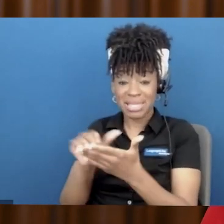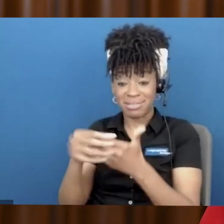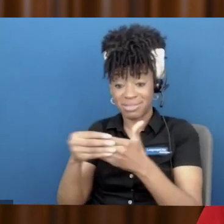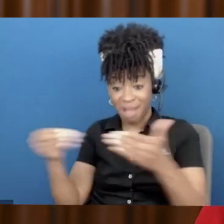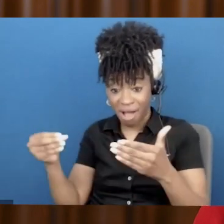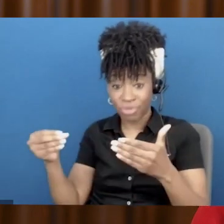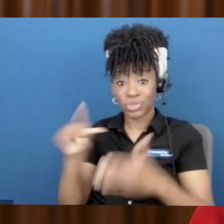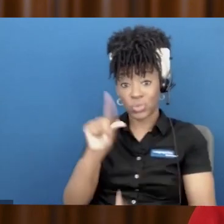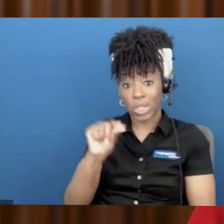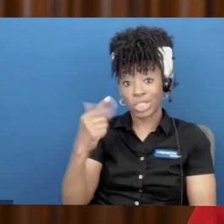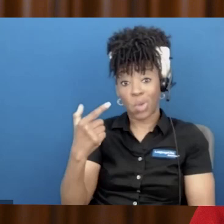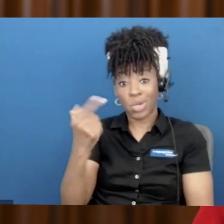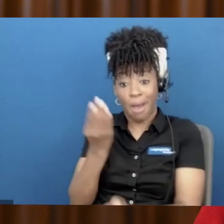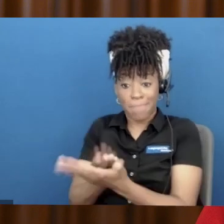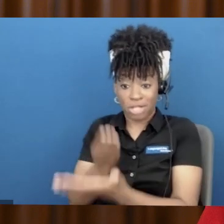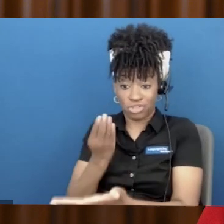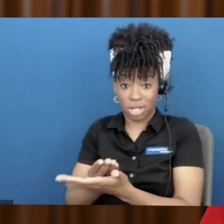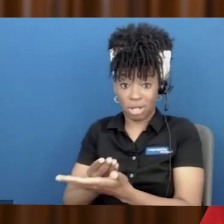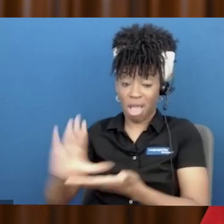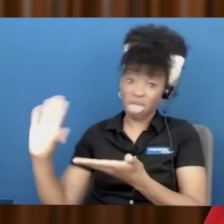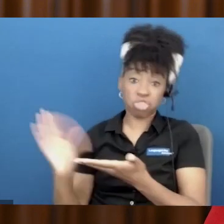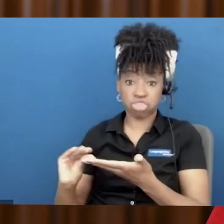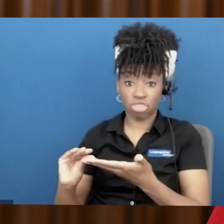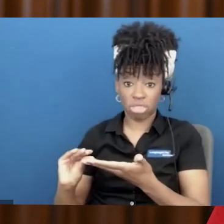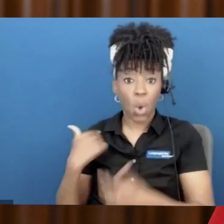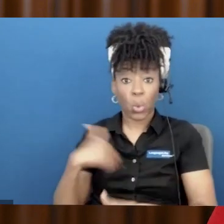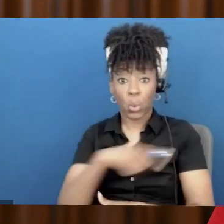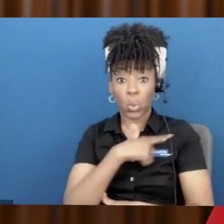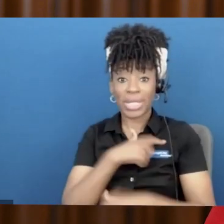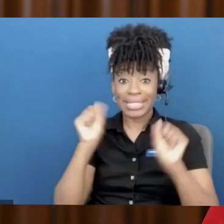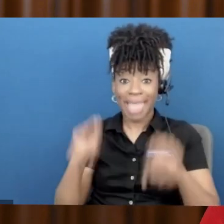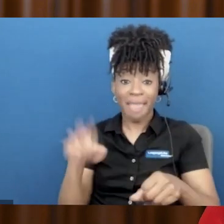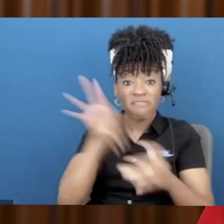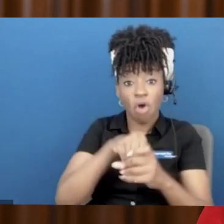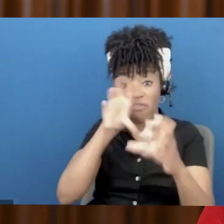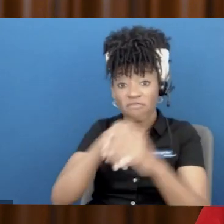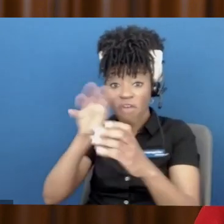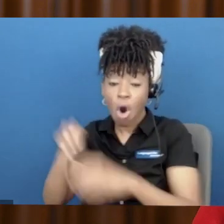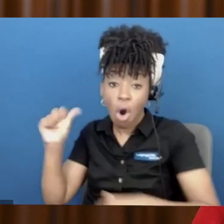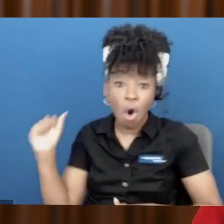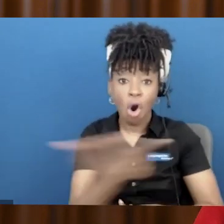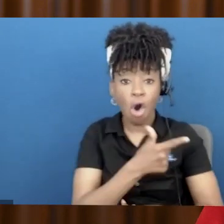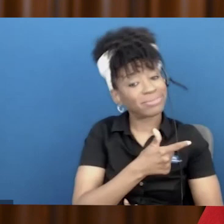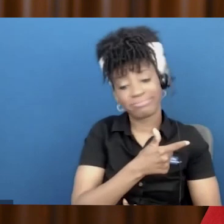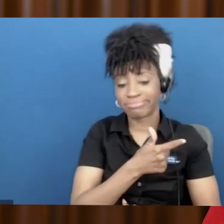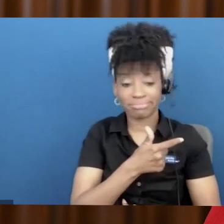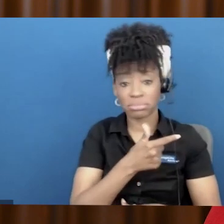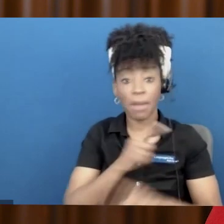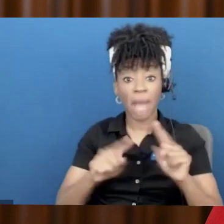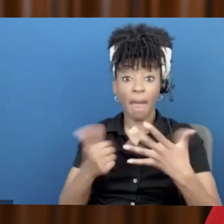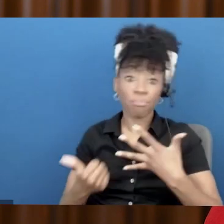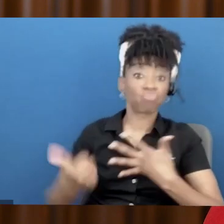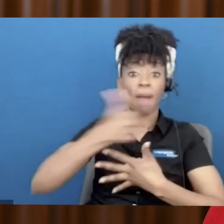budget. We will not be able to do everything we want to do. Public health will be a priority this